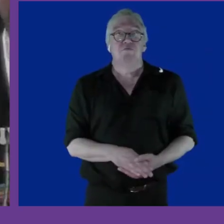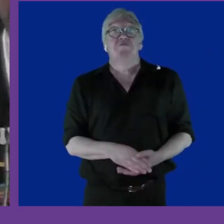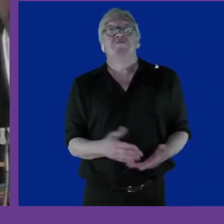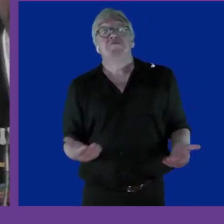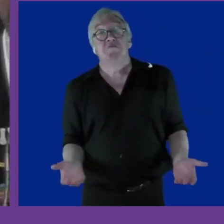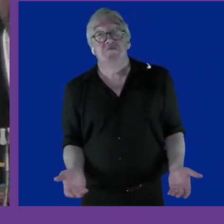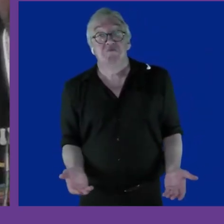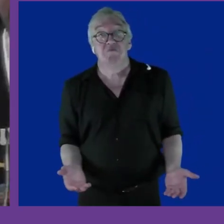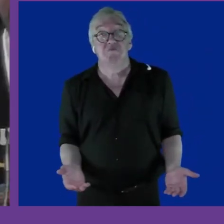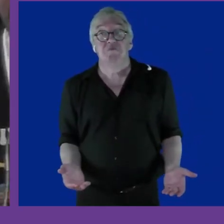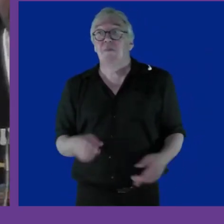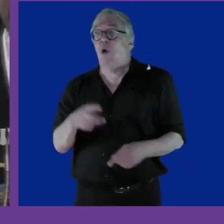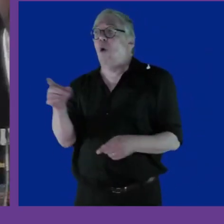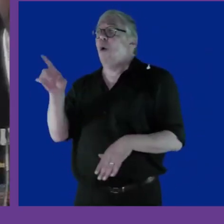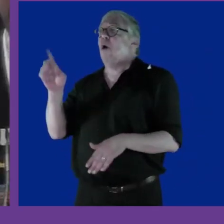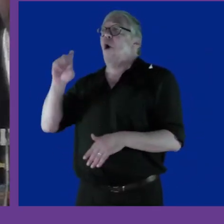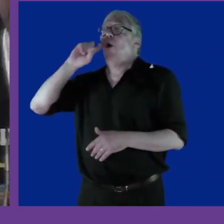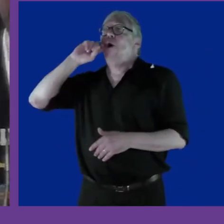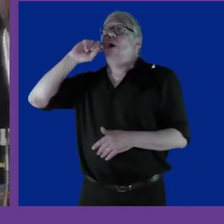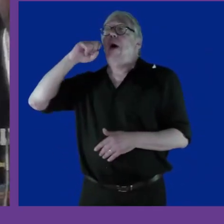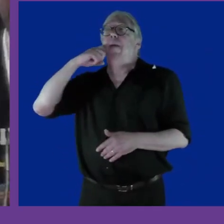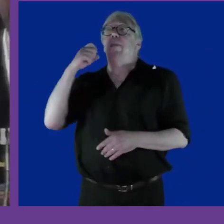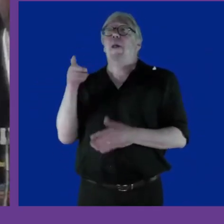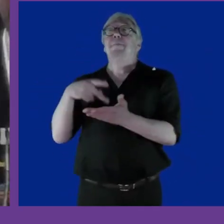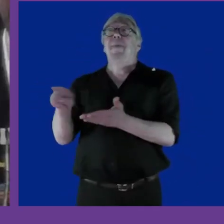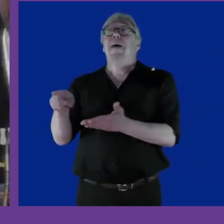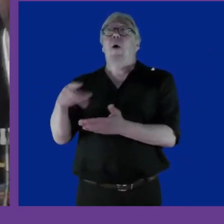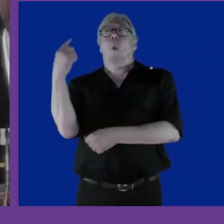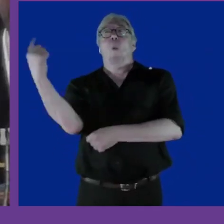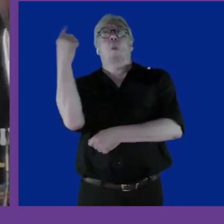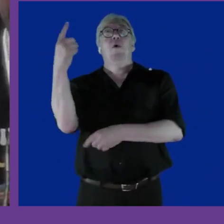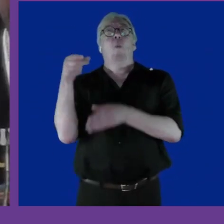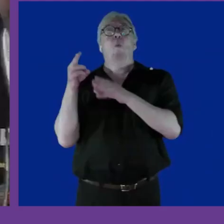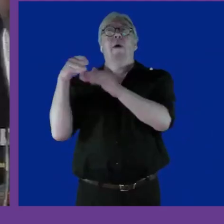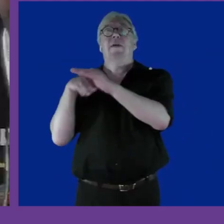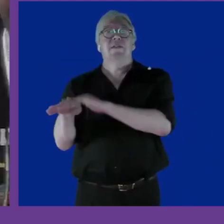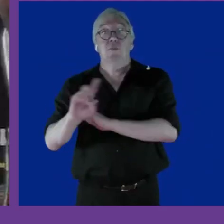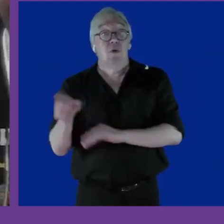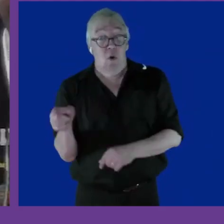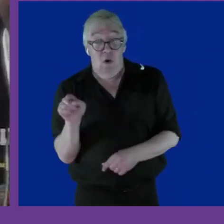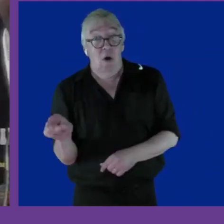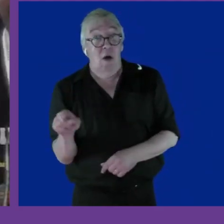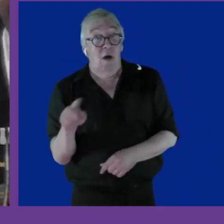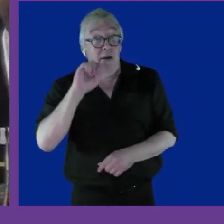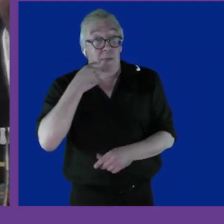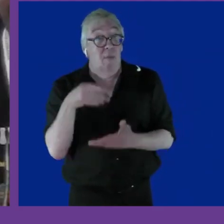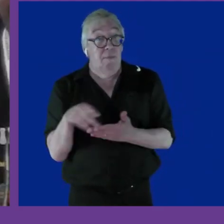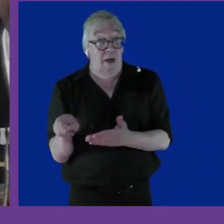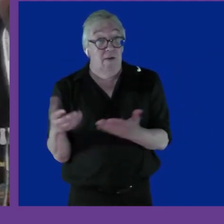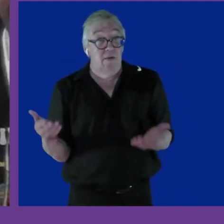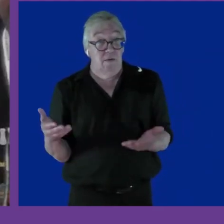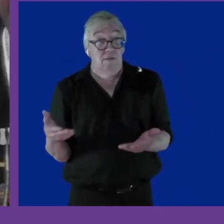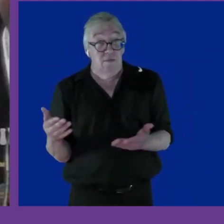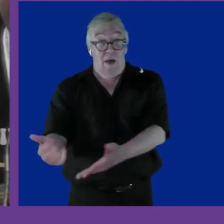and you shouldn't use Apple Pay as, you know, a single accessible solution, but it's one of those tools at this stage